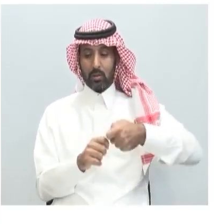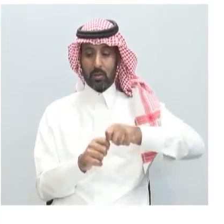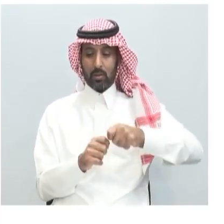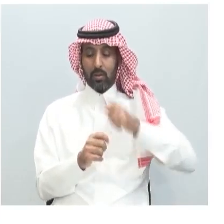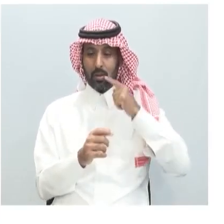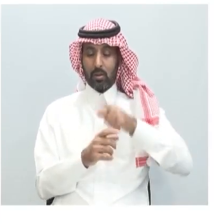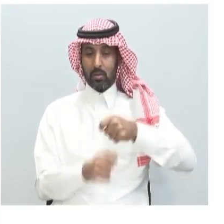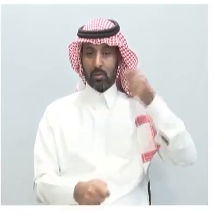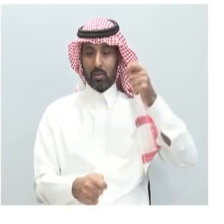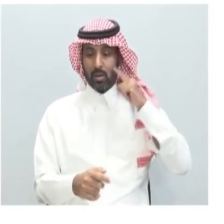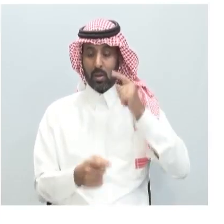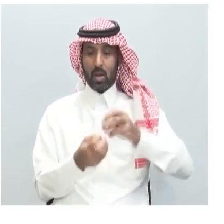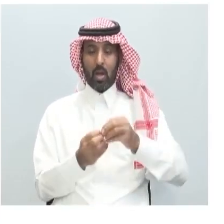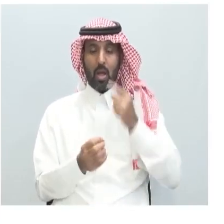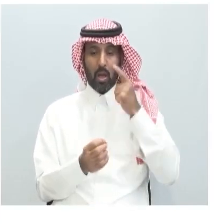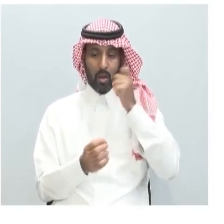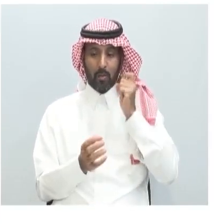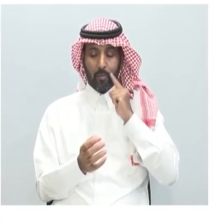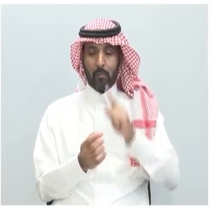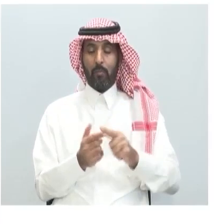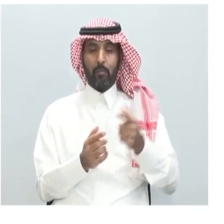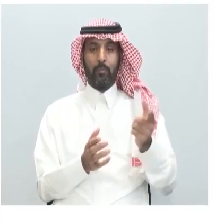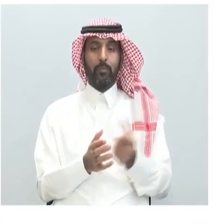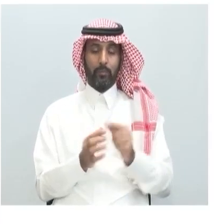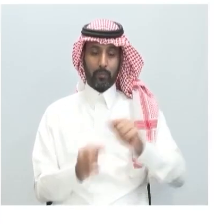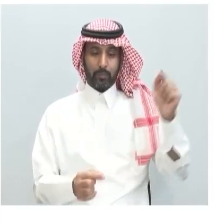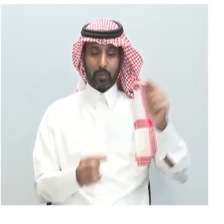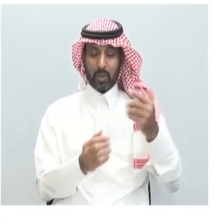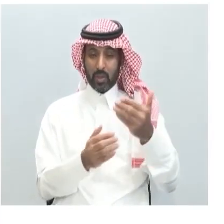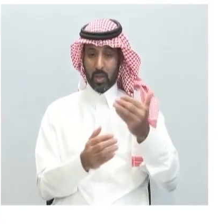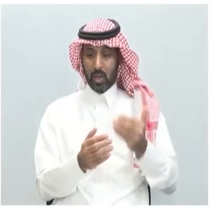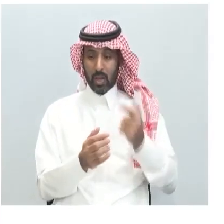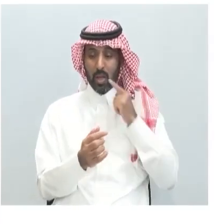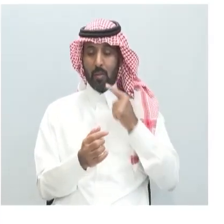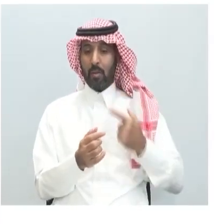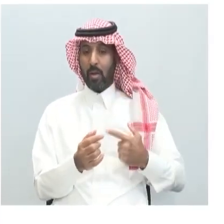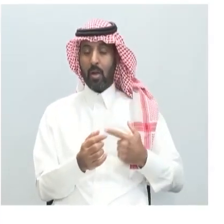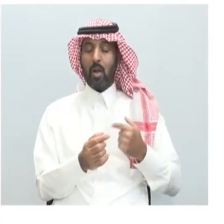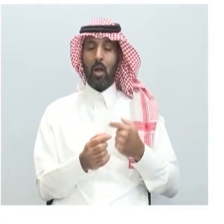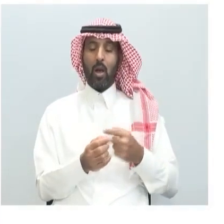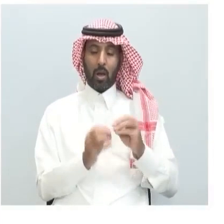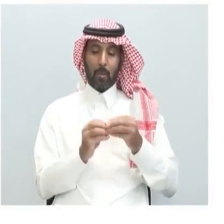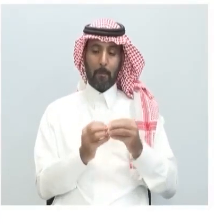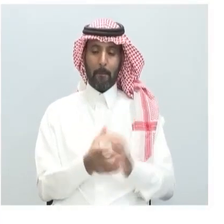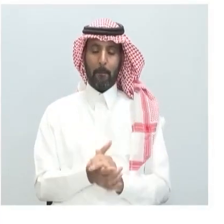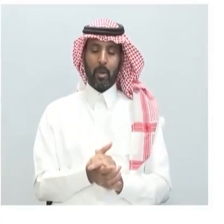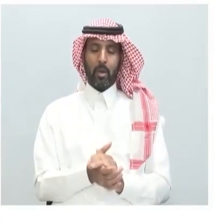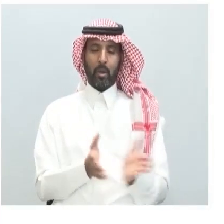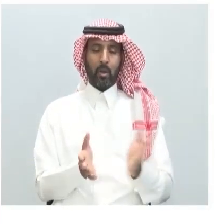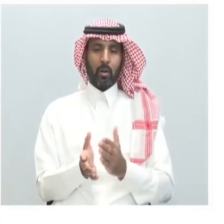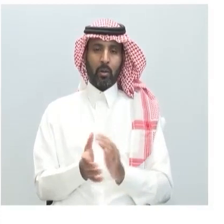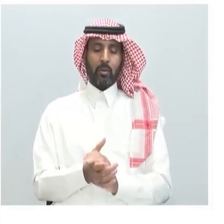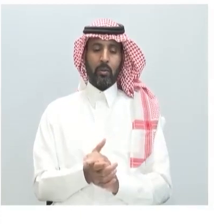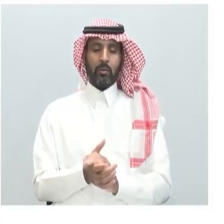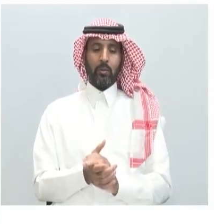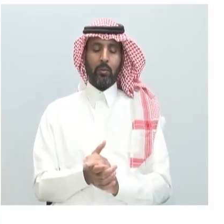yellow color pencil. So shape or size comes before color. a long yellow pencil.